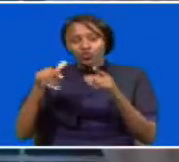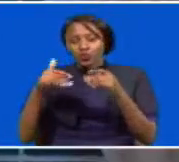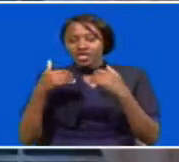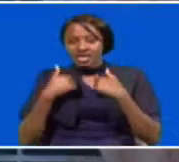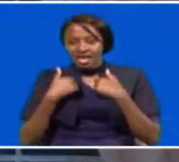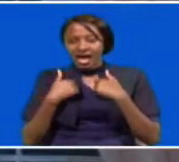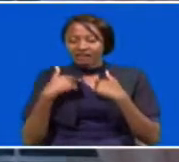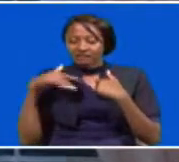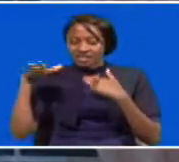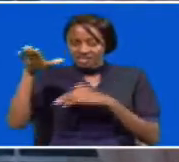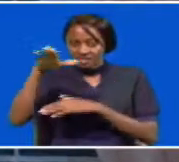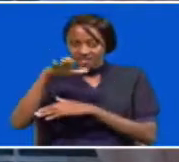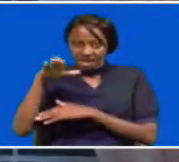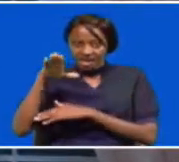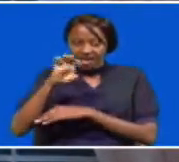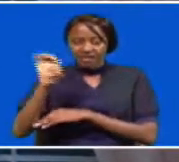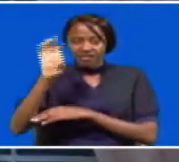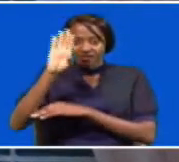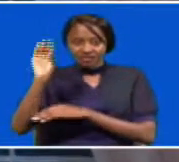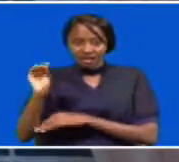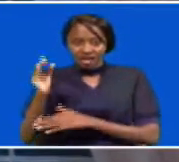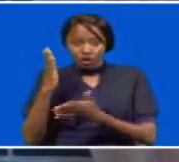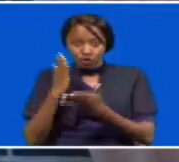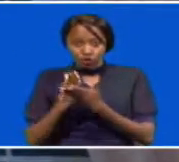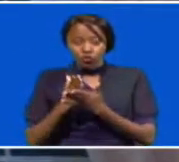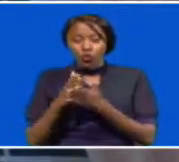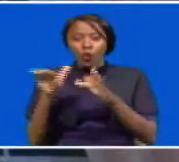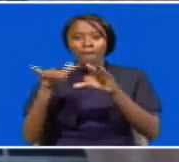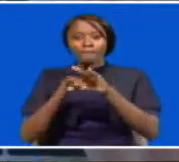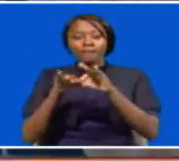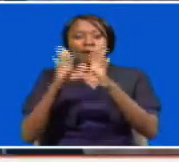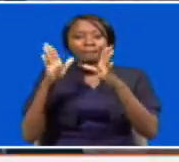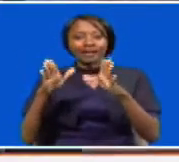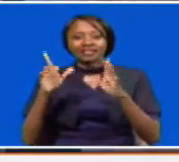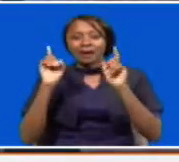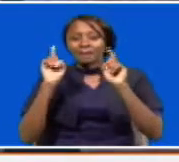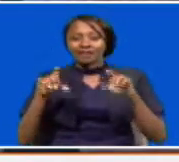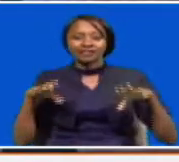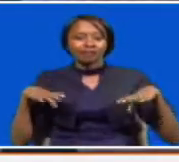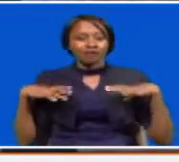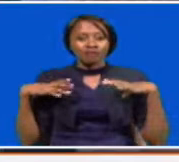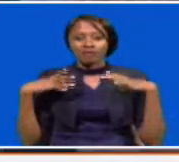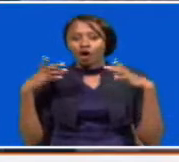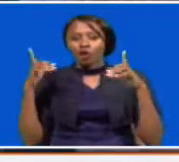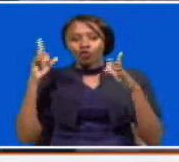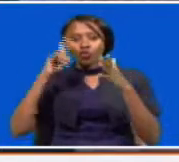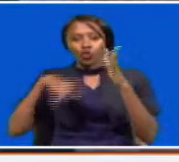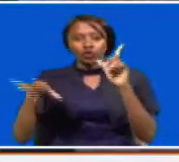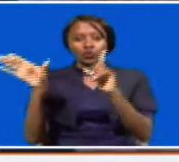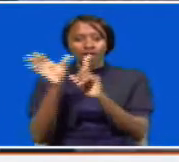throughout this region. As members, we should be proud of what we continue to achieve.